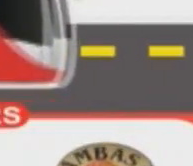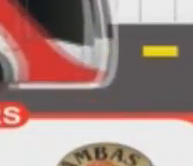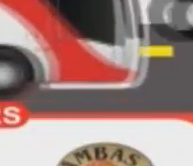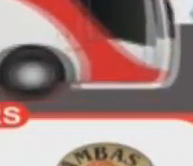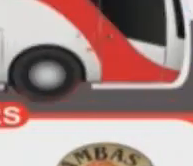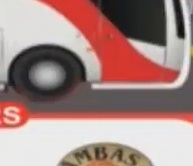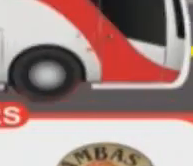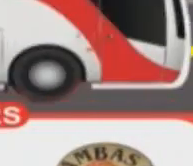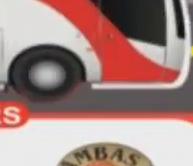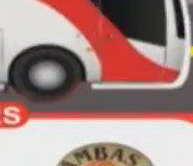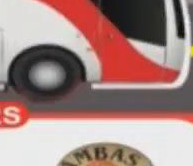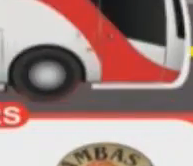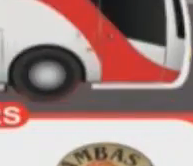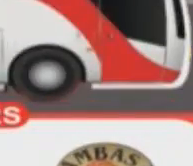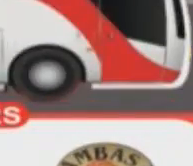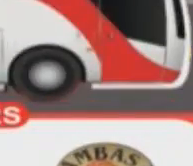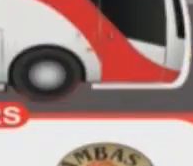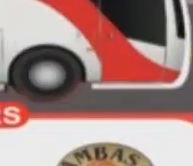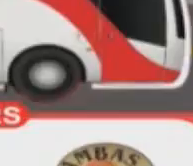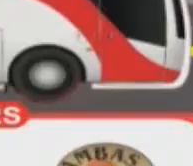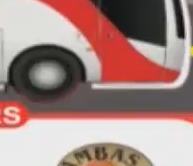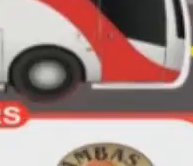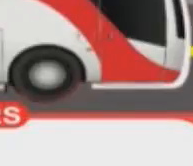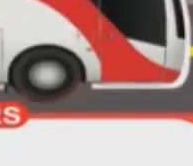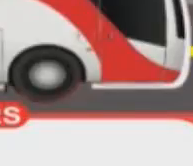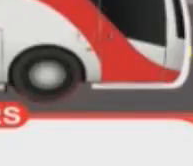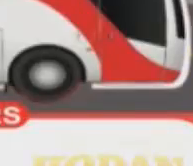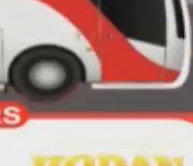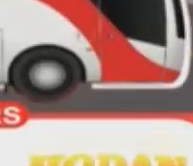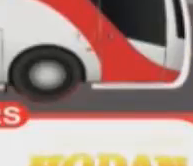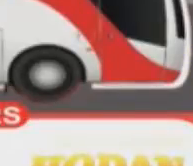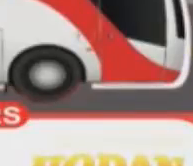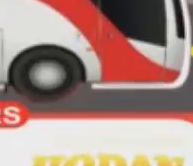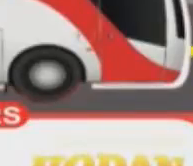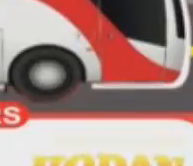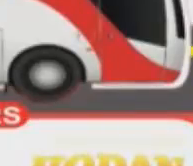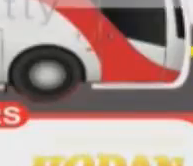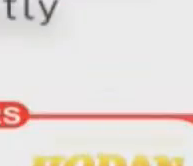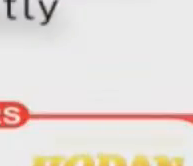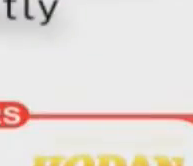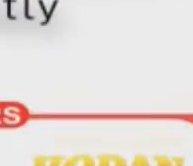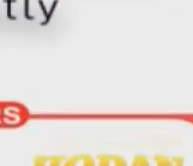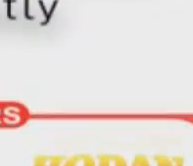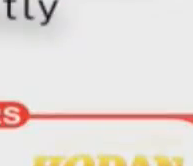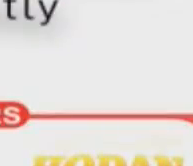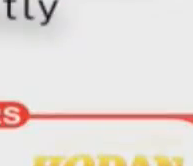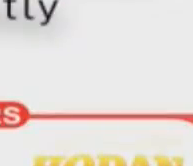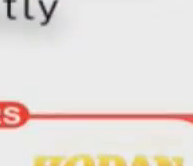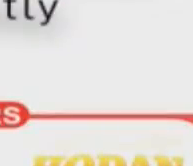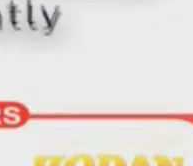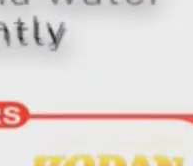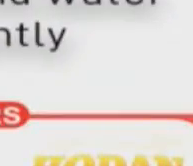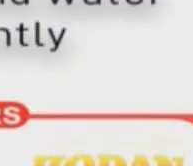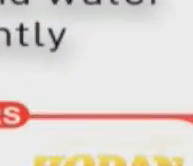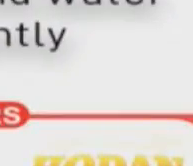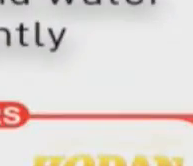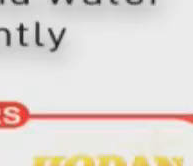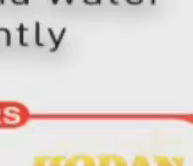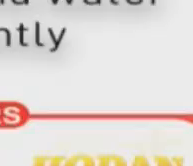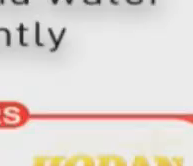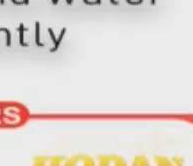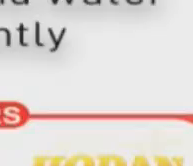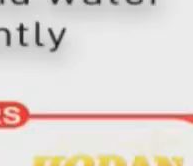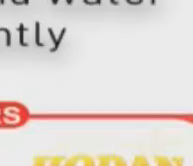bus companies has committed to maintaining highest standards of sanitation, providing water or sanitizers, checking